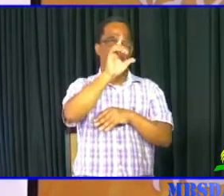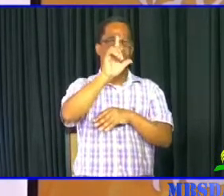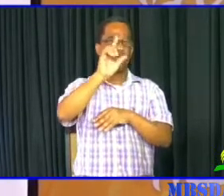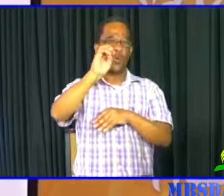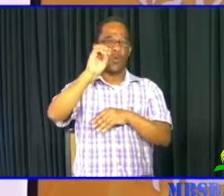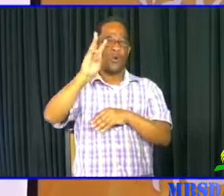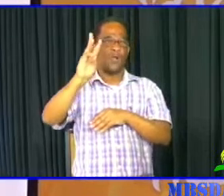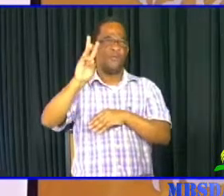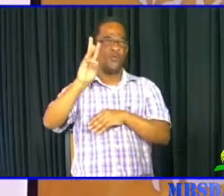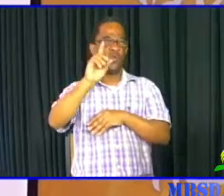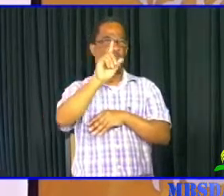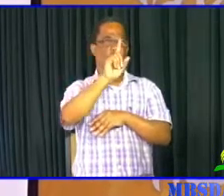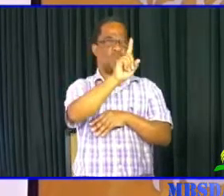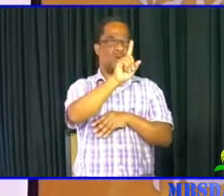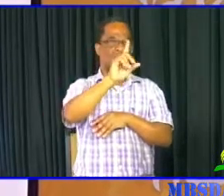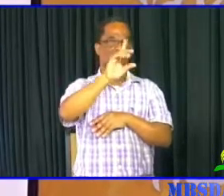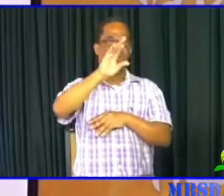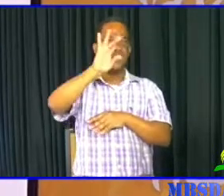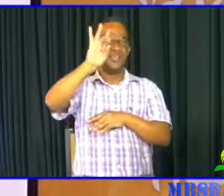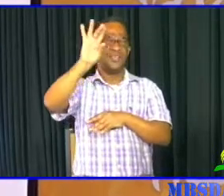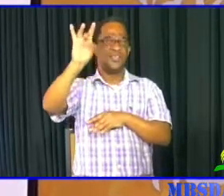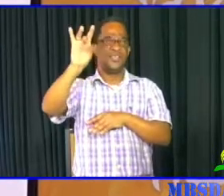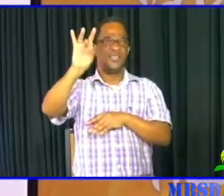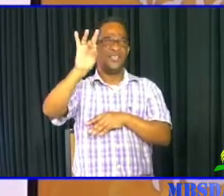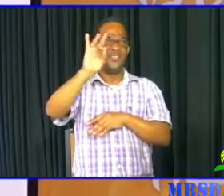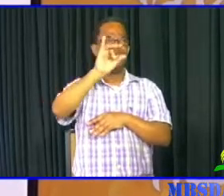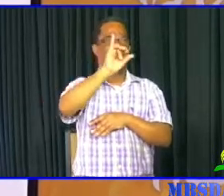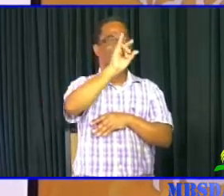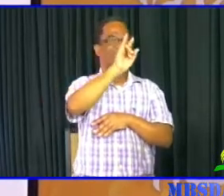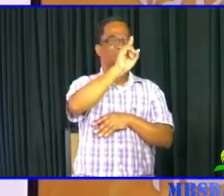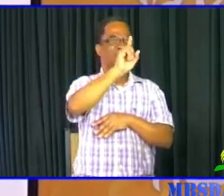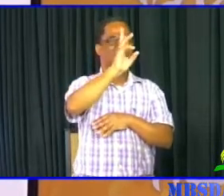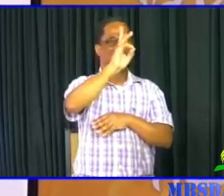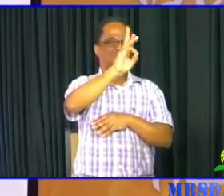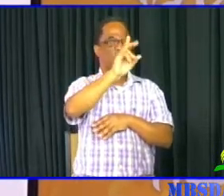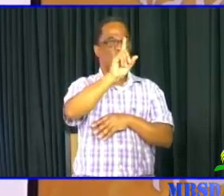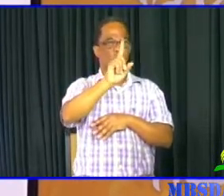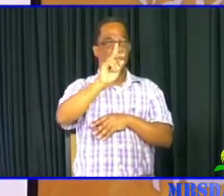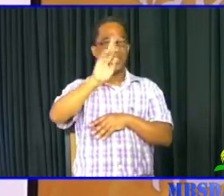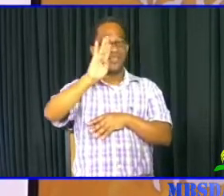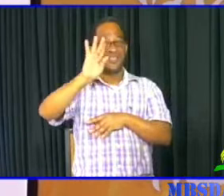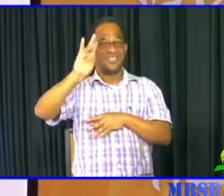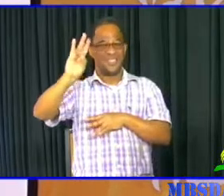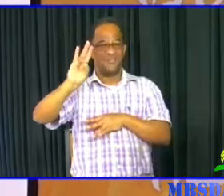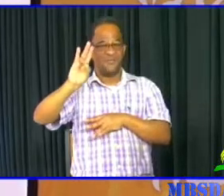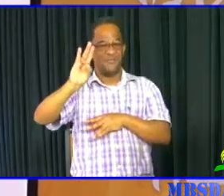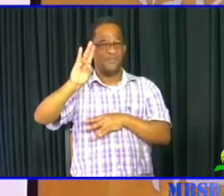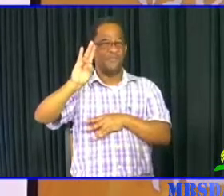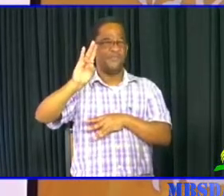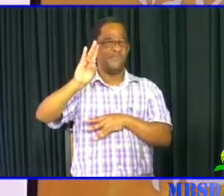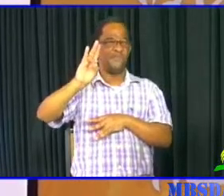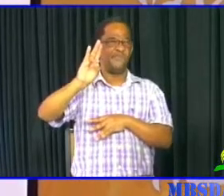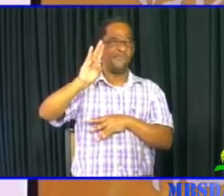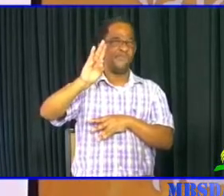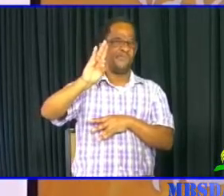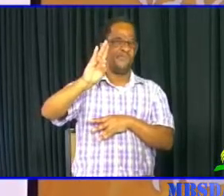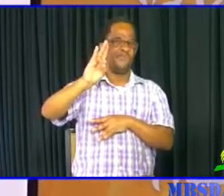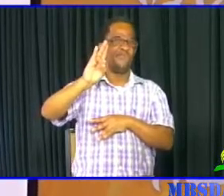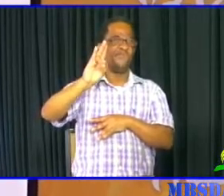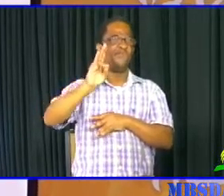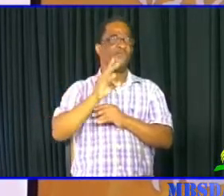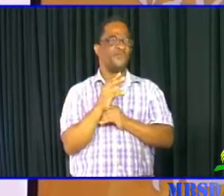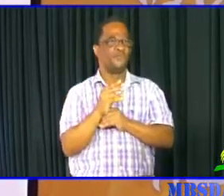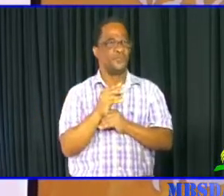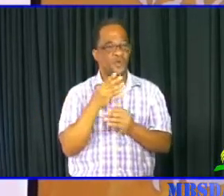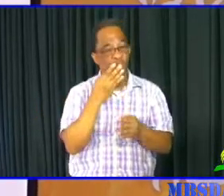Network, 188 and 617 Flow Television Channel, rather, that is NCU TV, 188 and